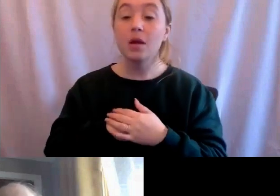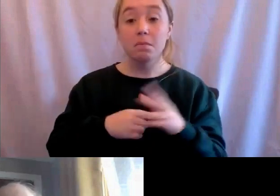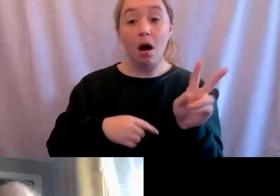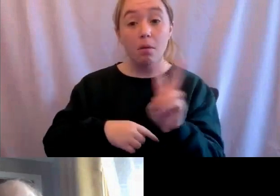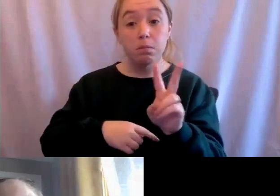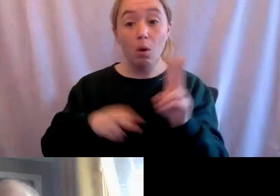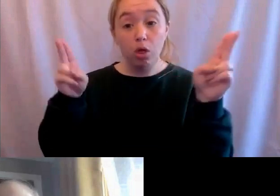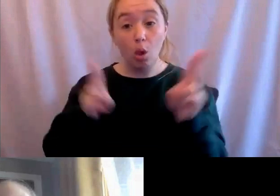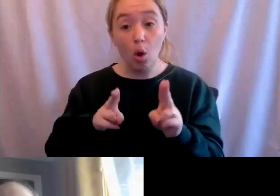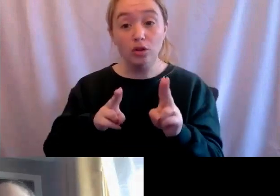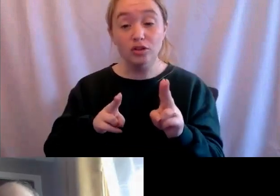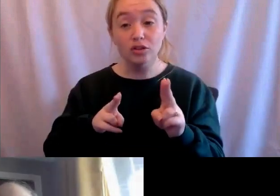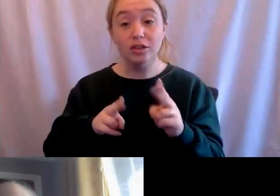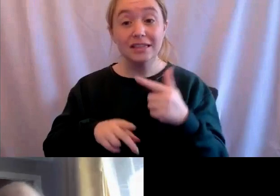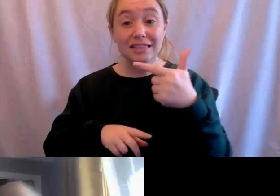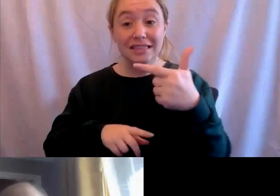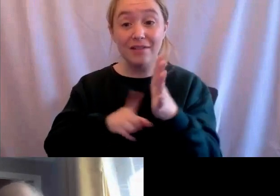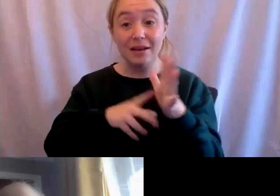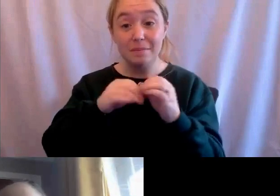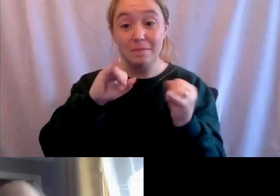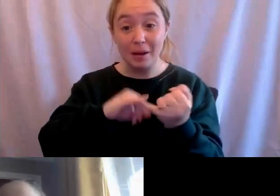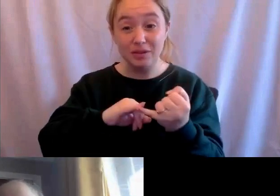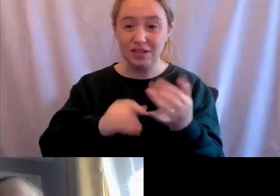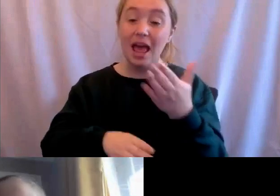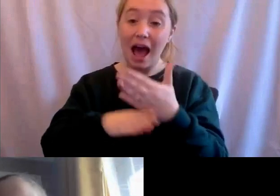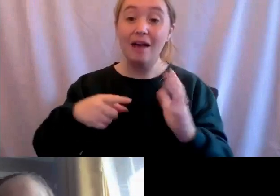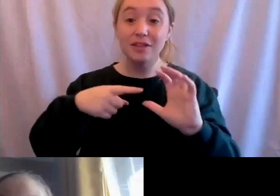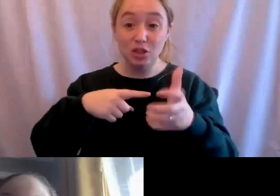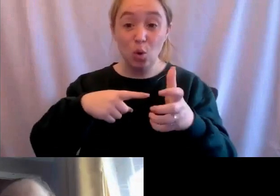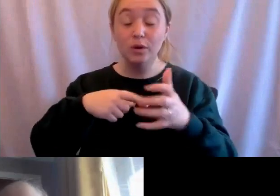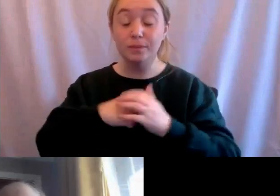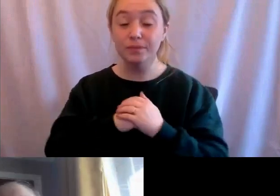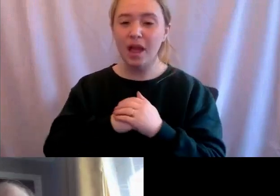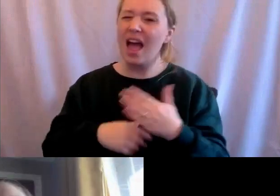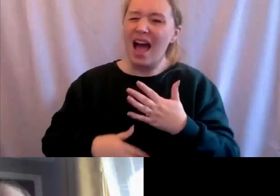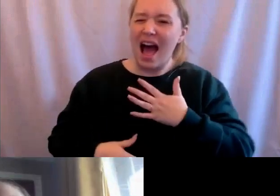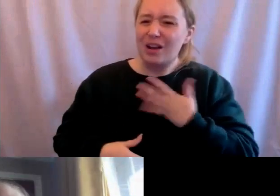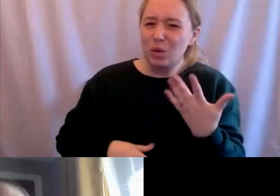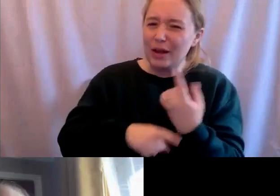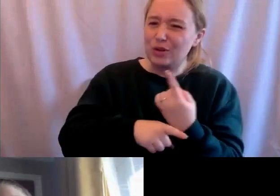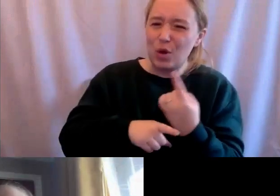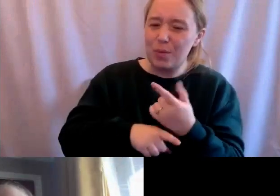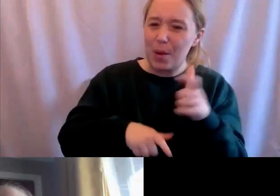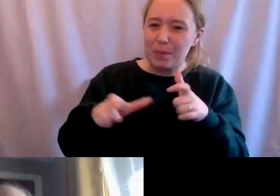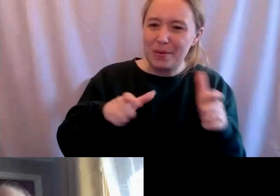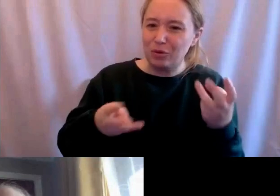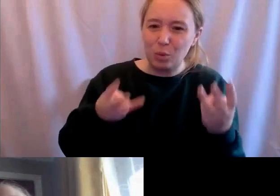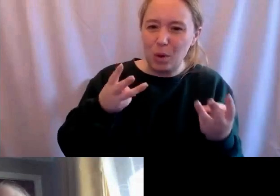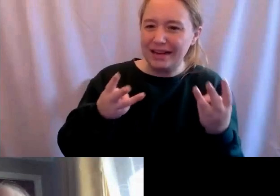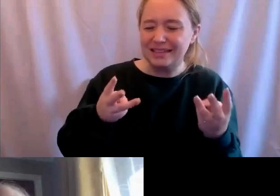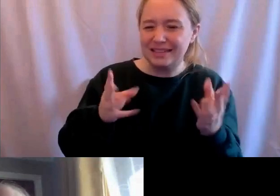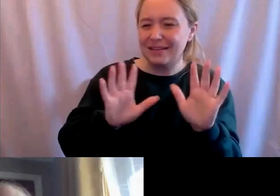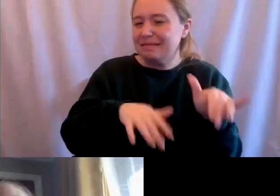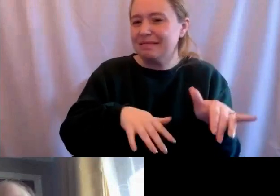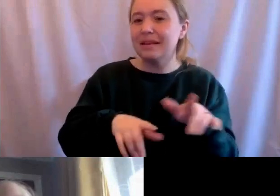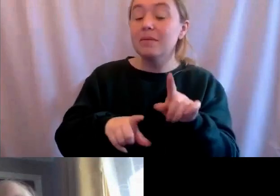stone. I hadn't mentioned it because I don't like to talk about people's weight. But after that day, when the 2